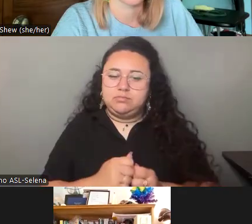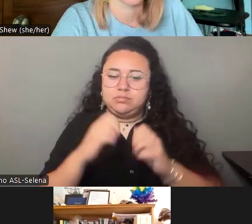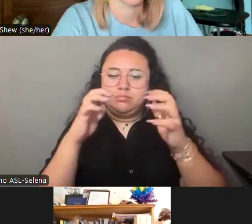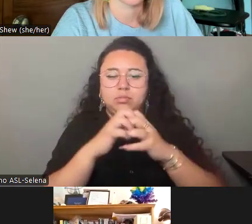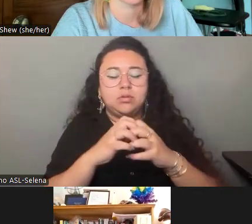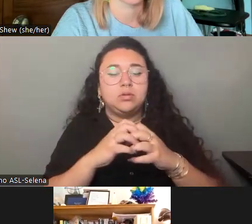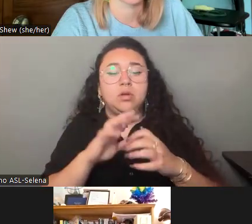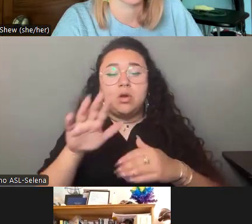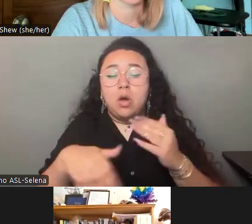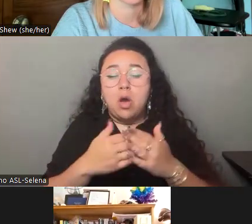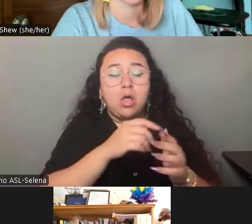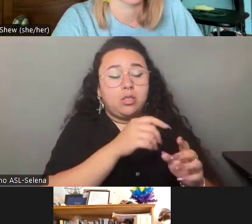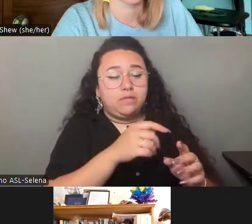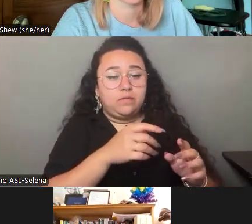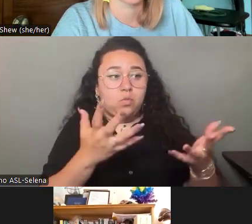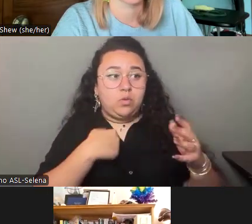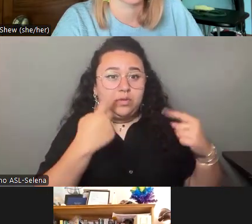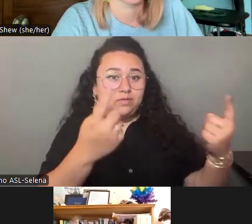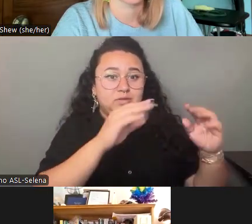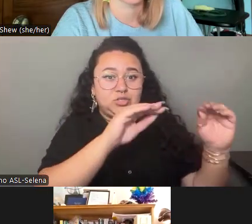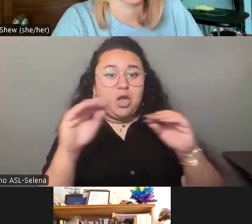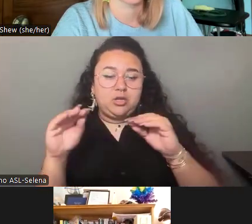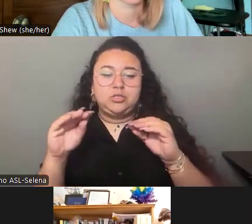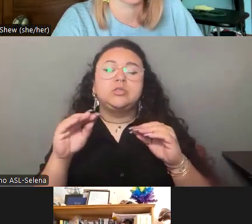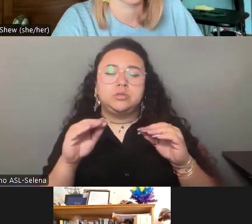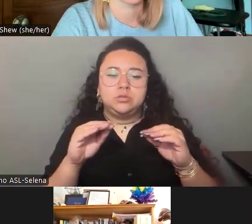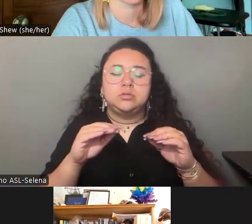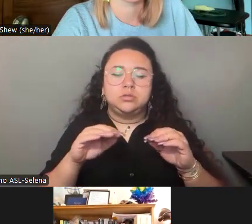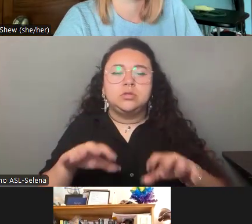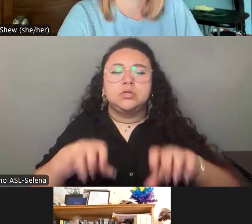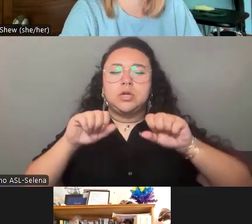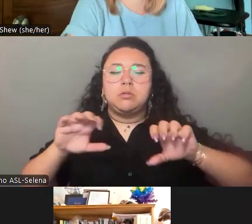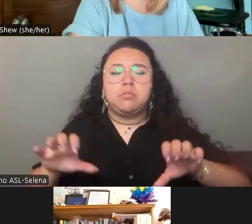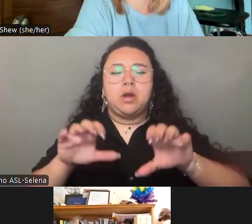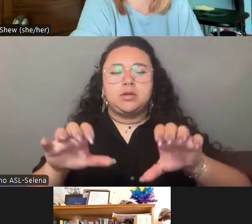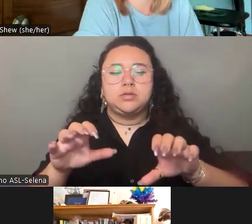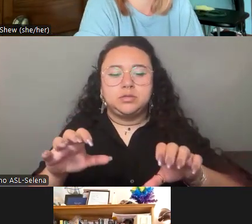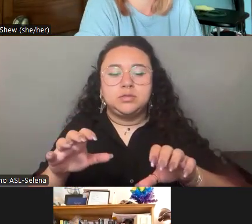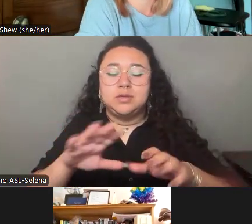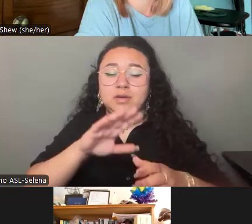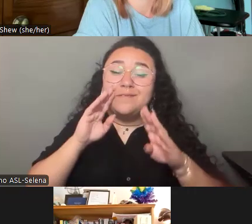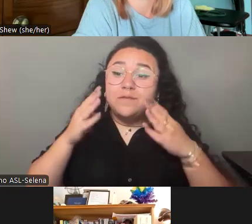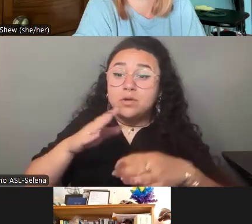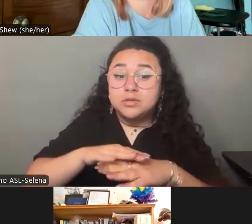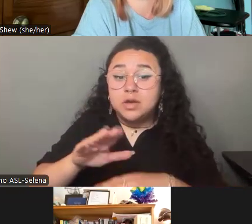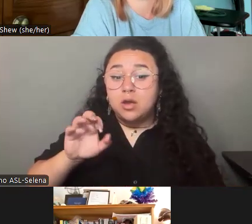about into practice, centering CRIP expertise in research projects.